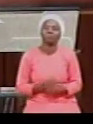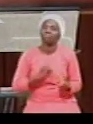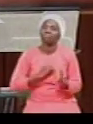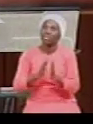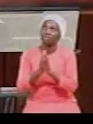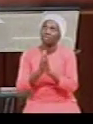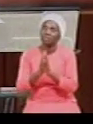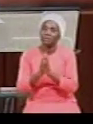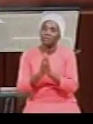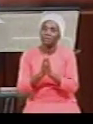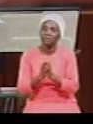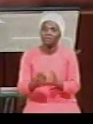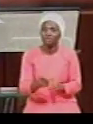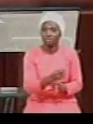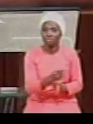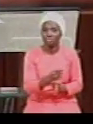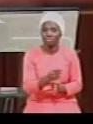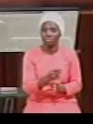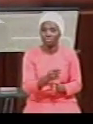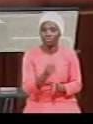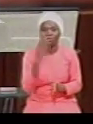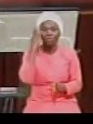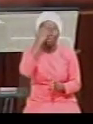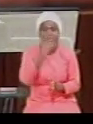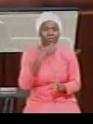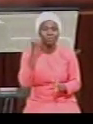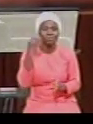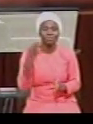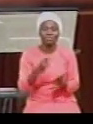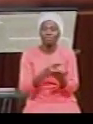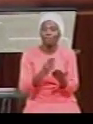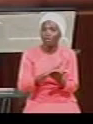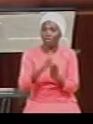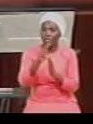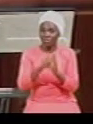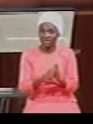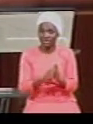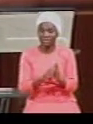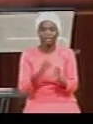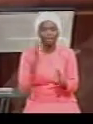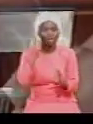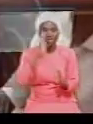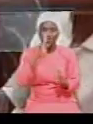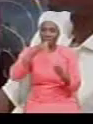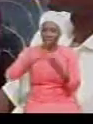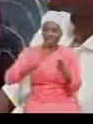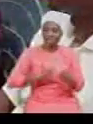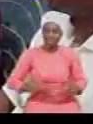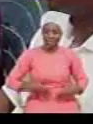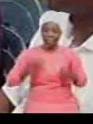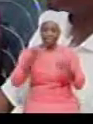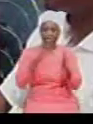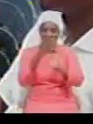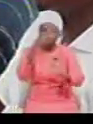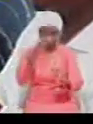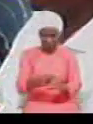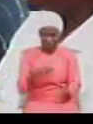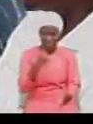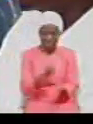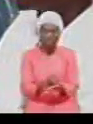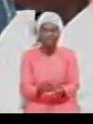pray those beauties of holiness will be in our lives.